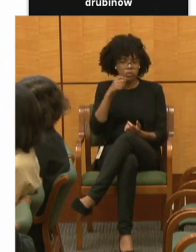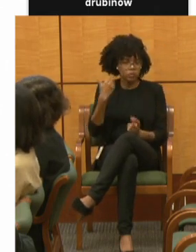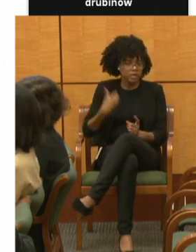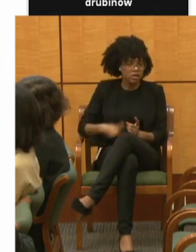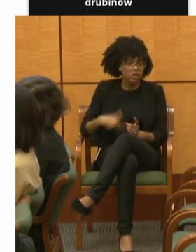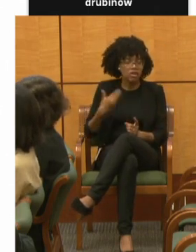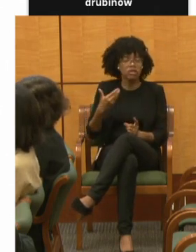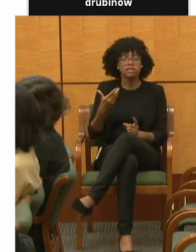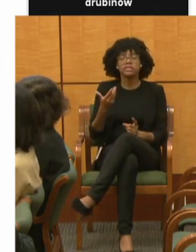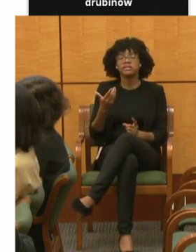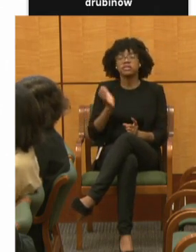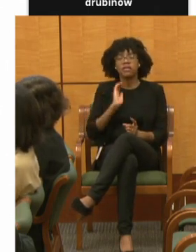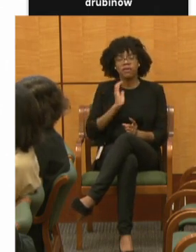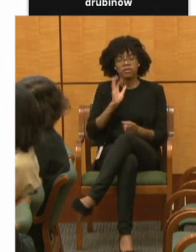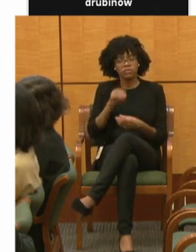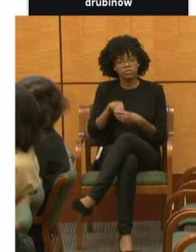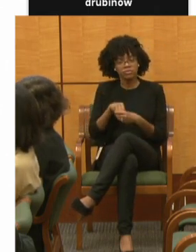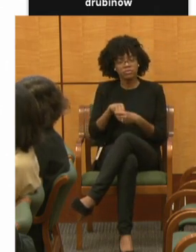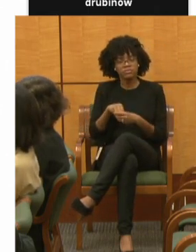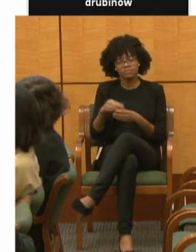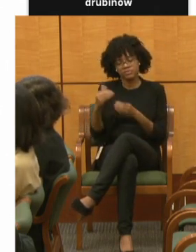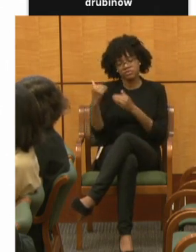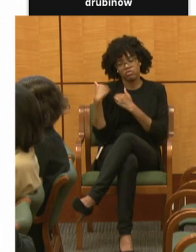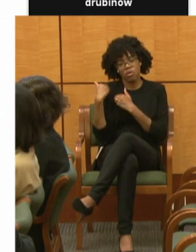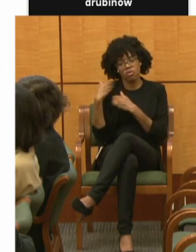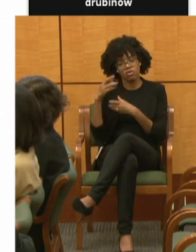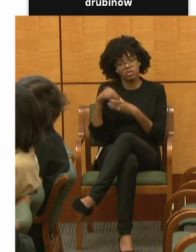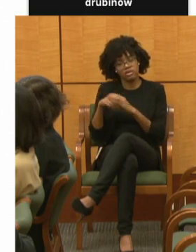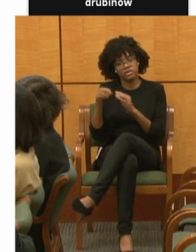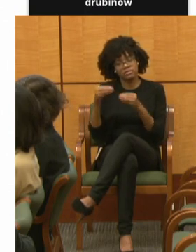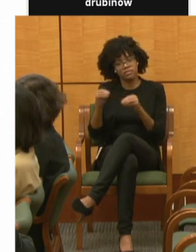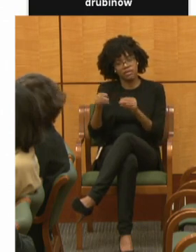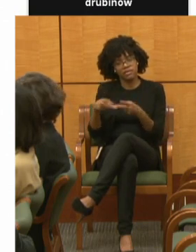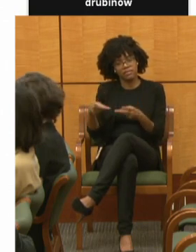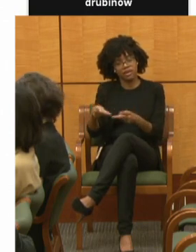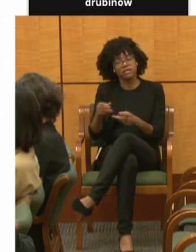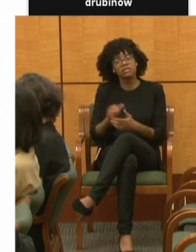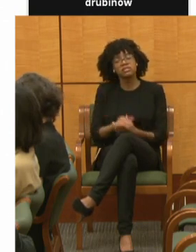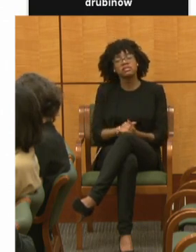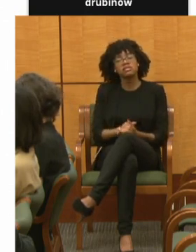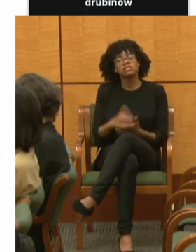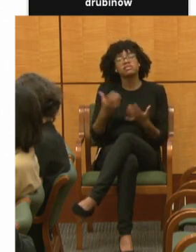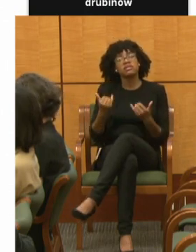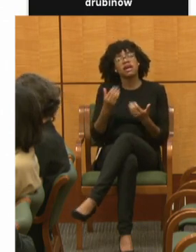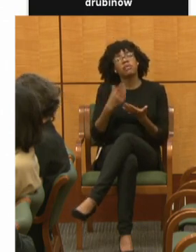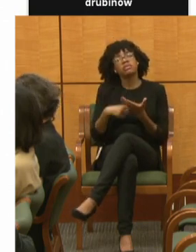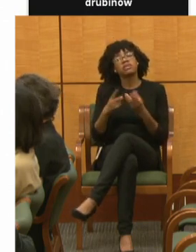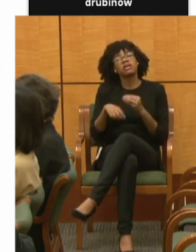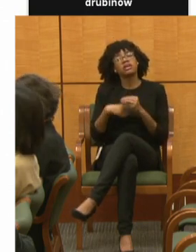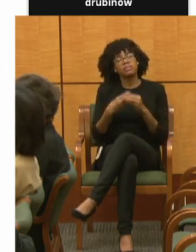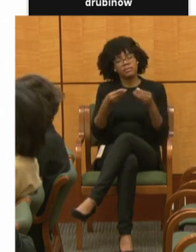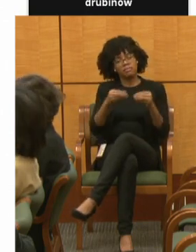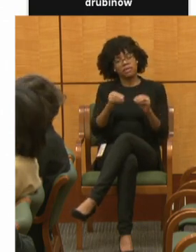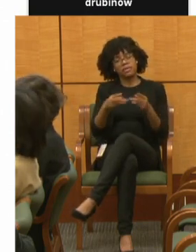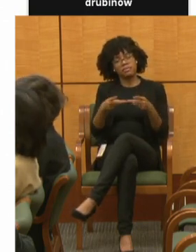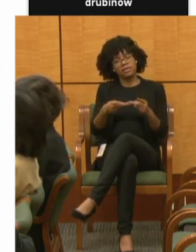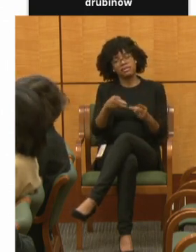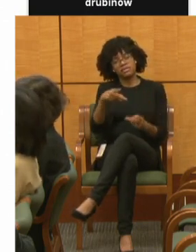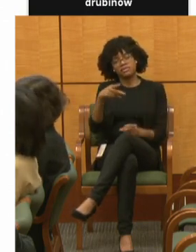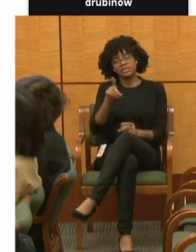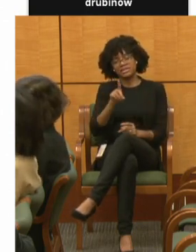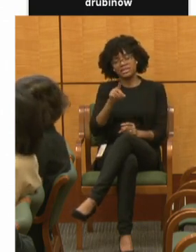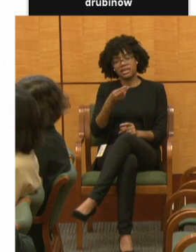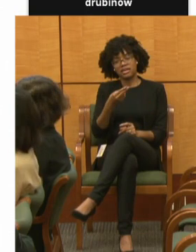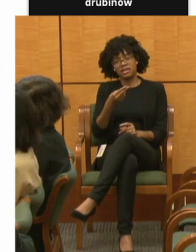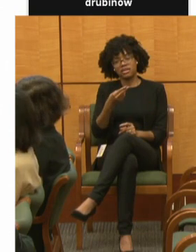take the opportunity to go through a little bit of the background and our role in the marketplace of BHRT, as well as